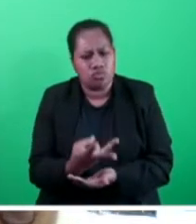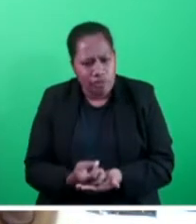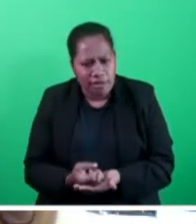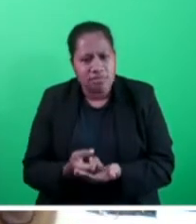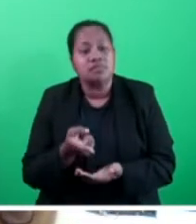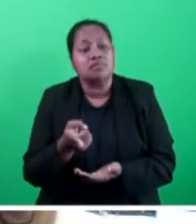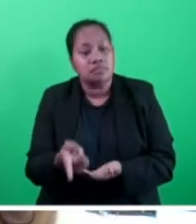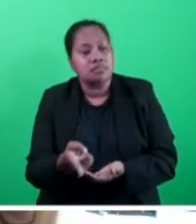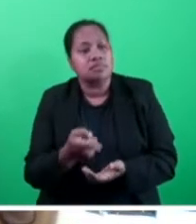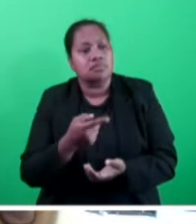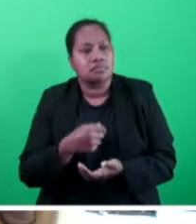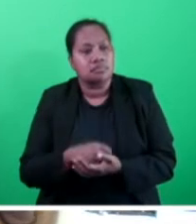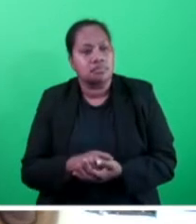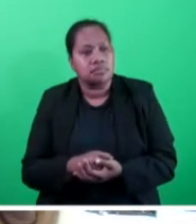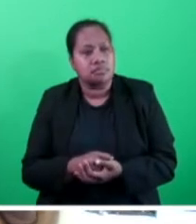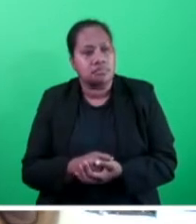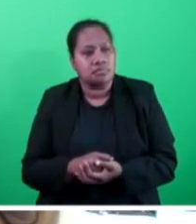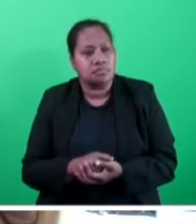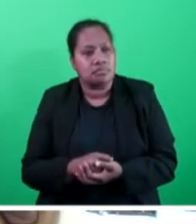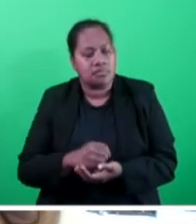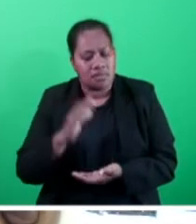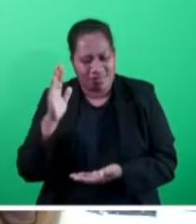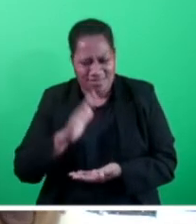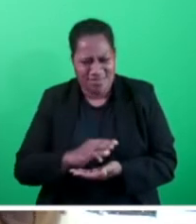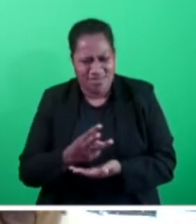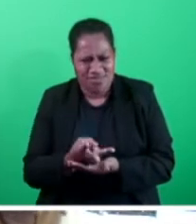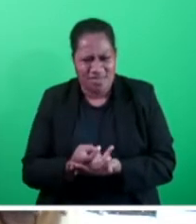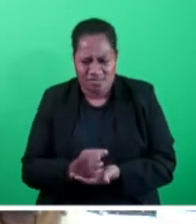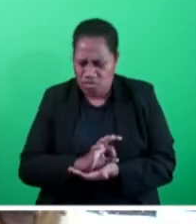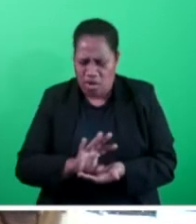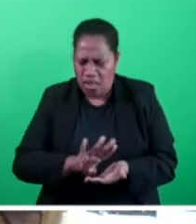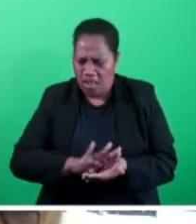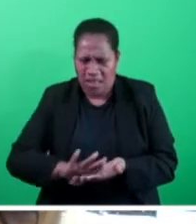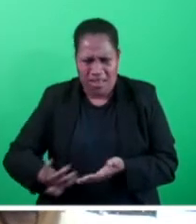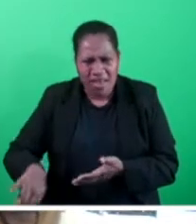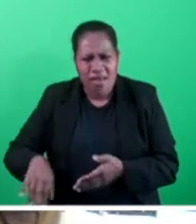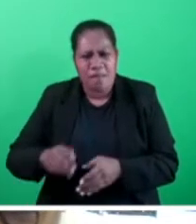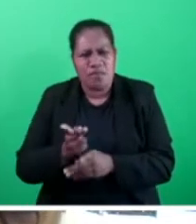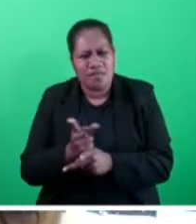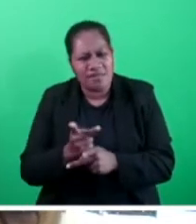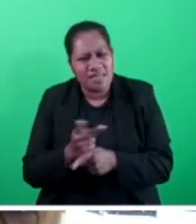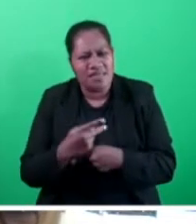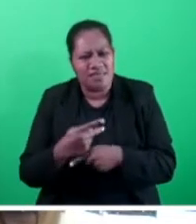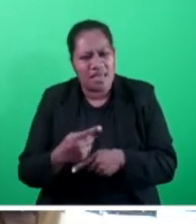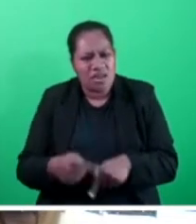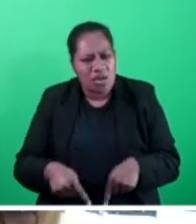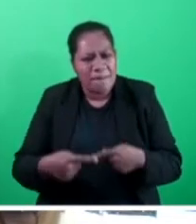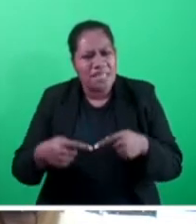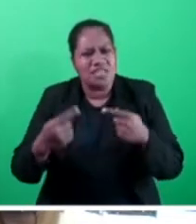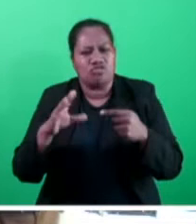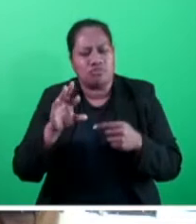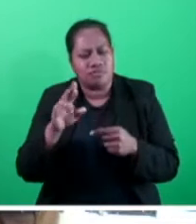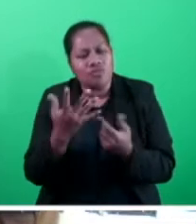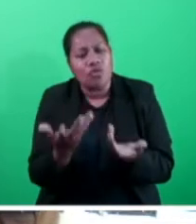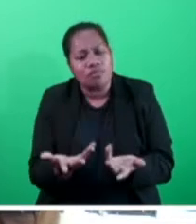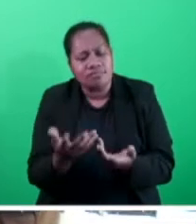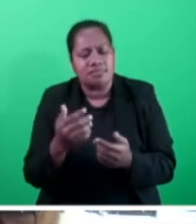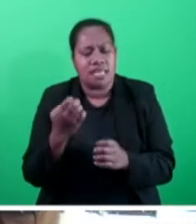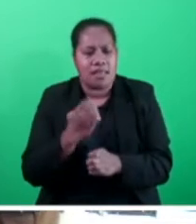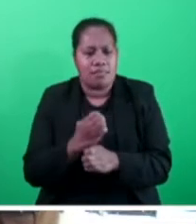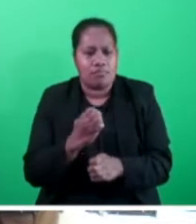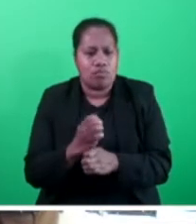do not discourage productivity and competition for employers. This is the balancing act, Mr.